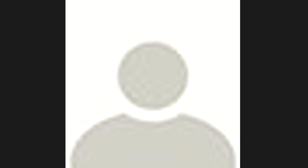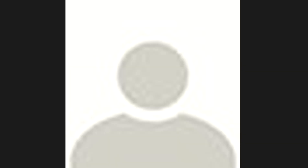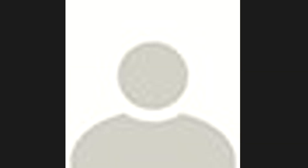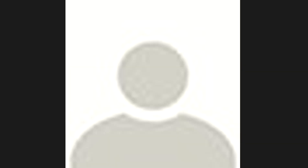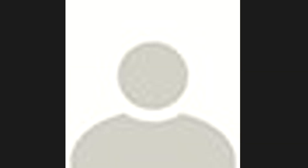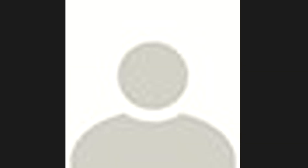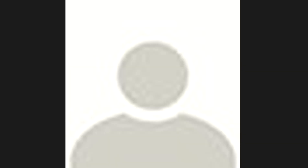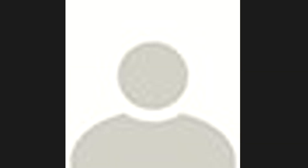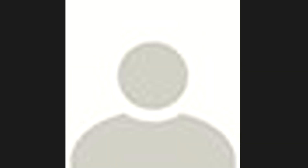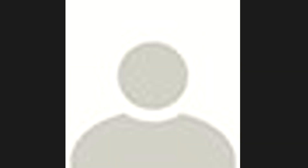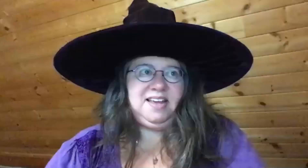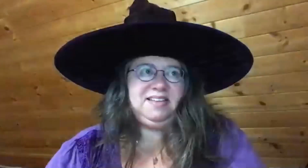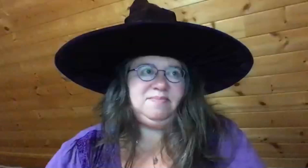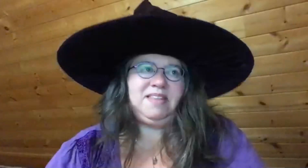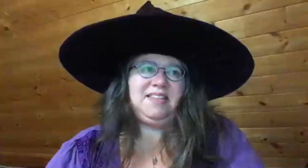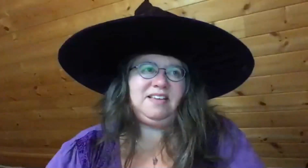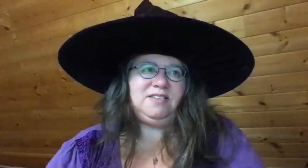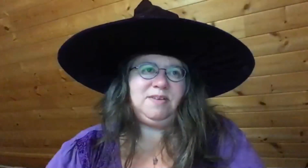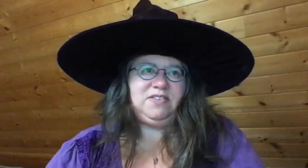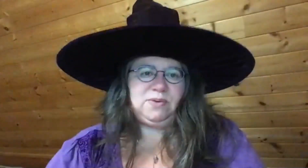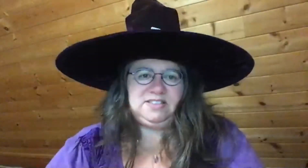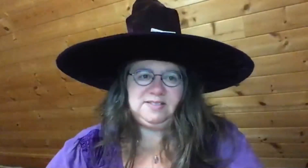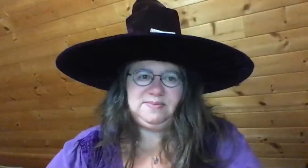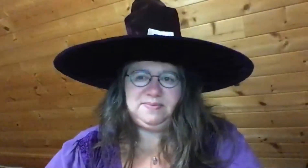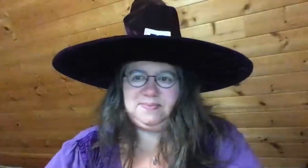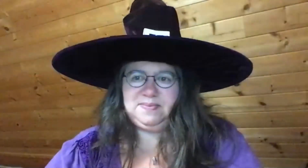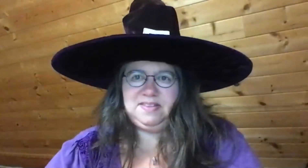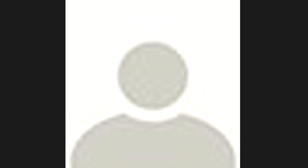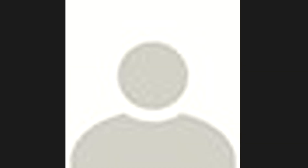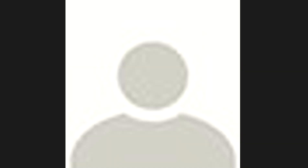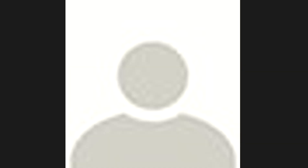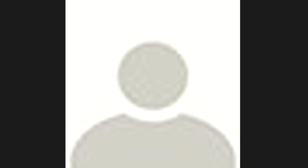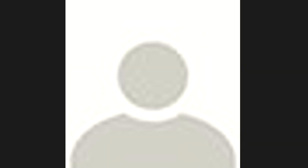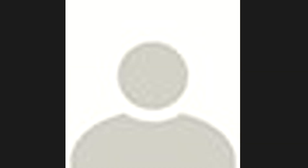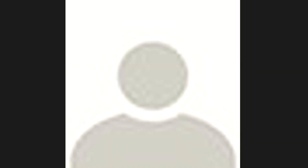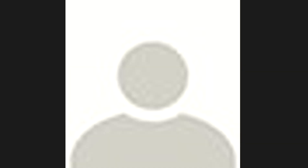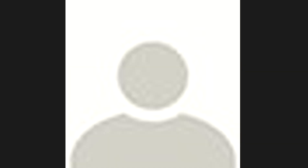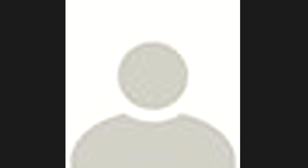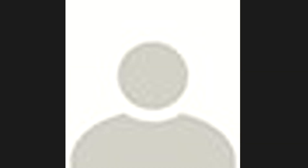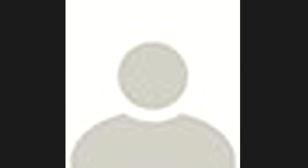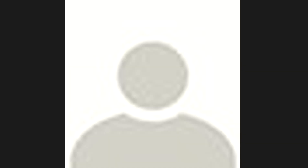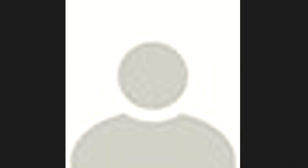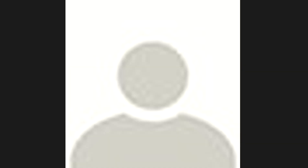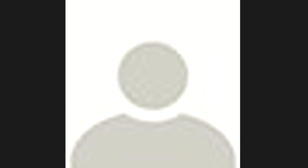Practitioners, anyone else have anything else to share with Bethany? Bethany, thank you so much for your question. Thank you. I really appreciate it.